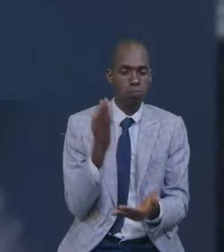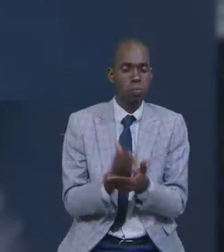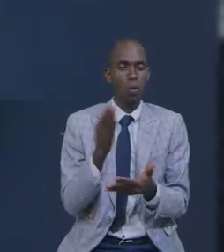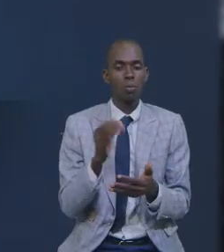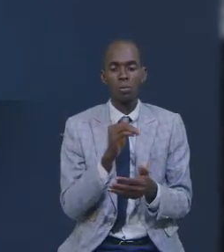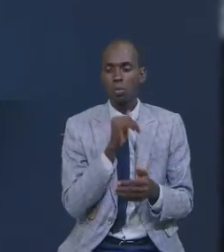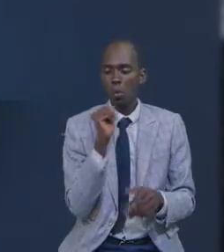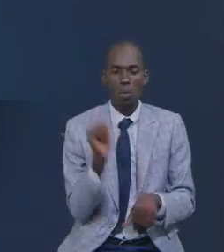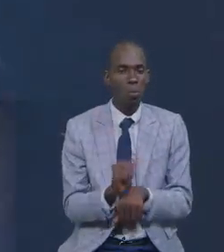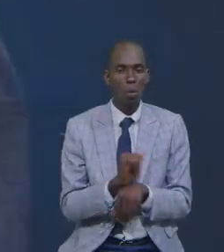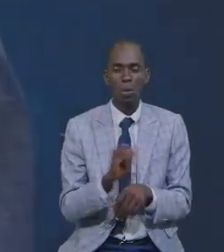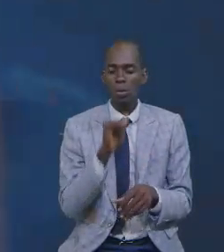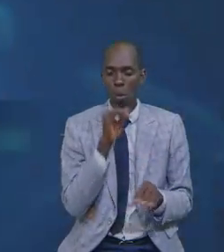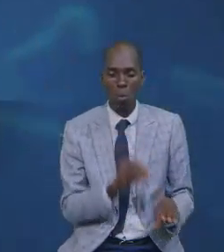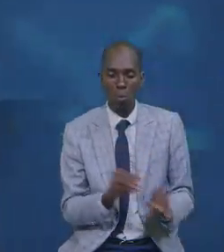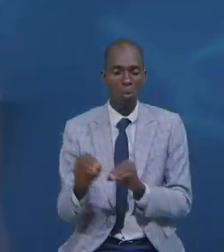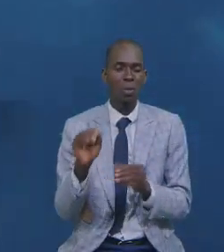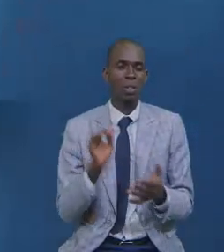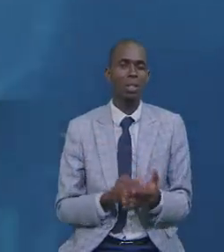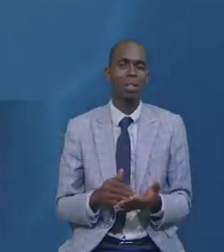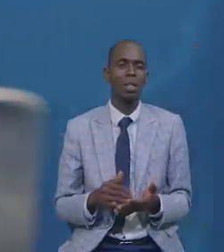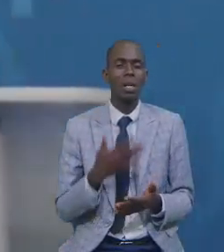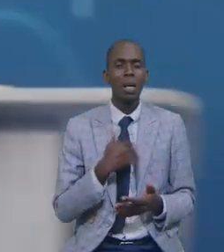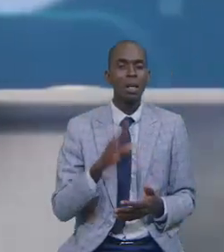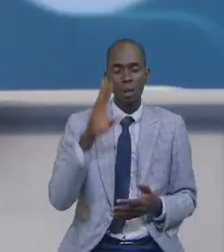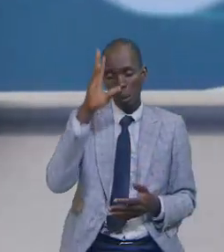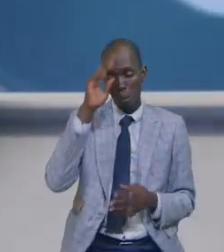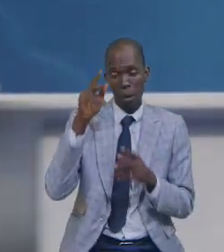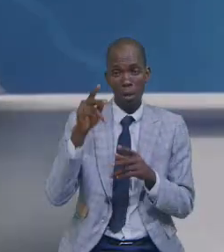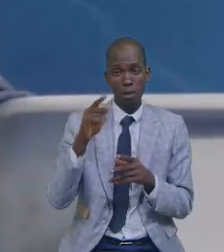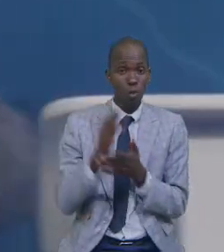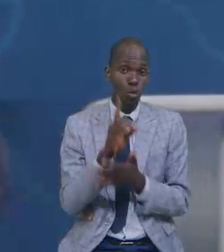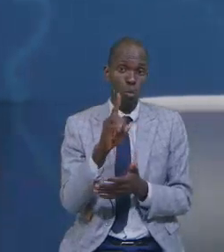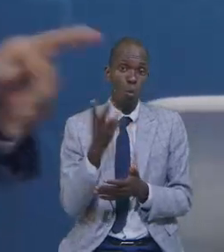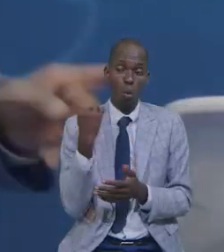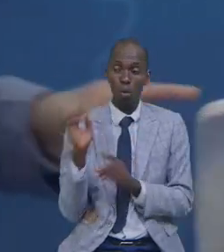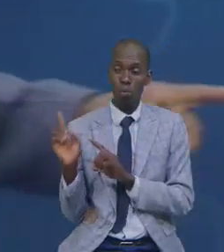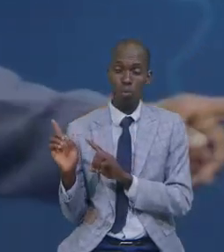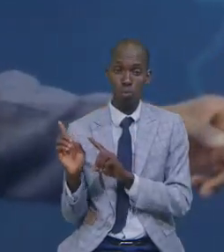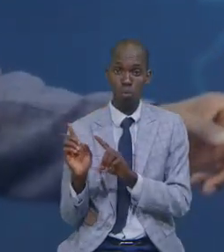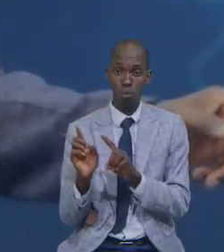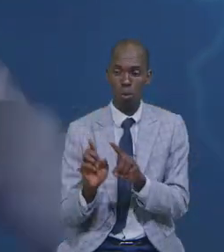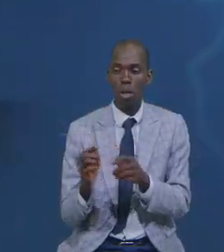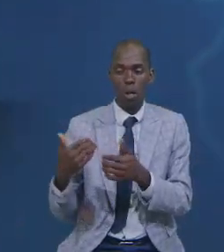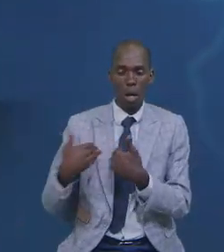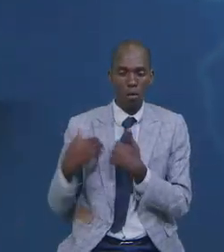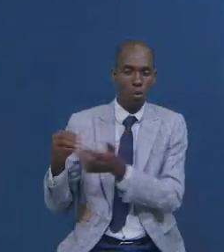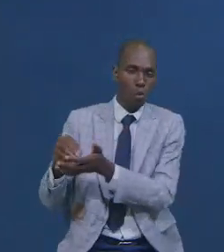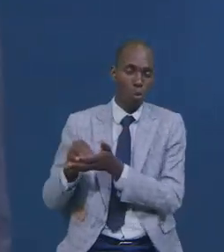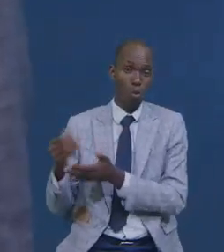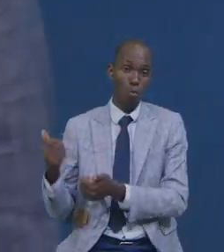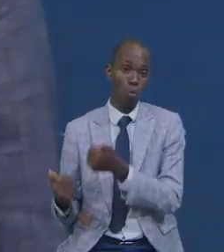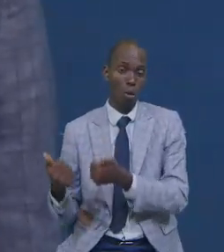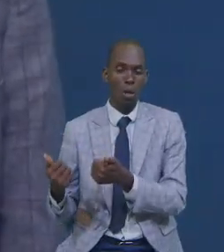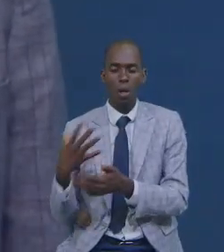will not move at all. And a neighbor was coming, somebody was coming, riding his own car. And when he saw